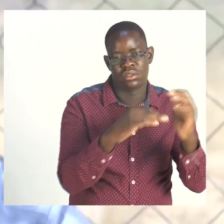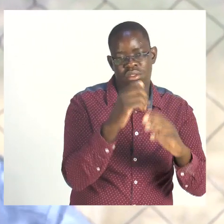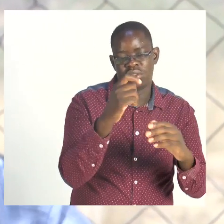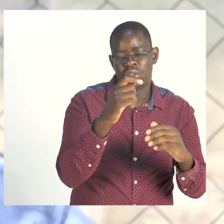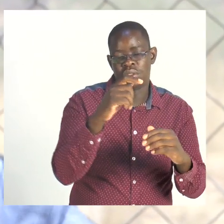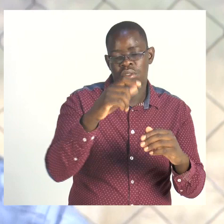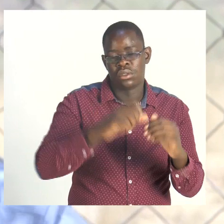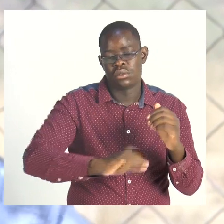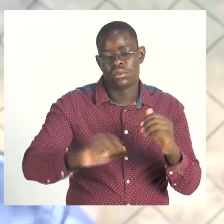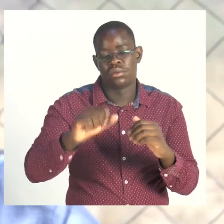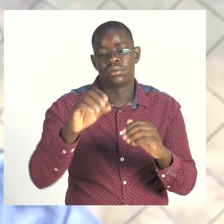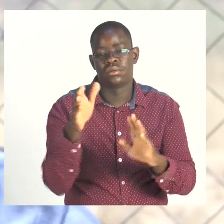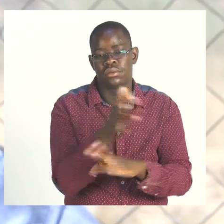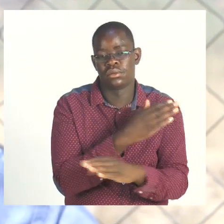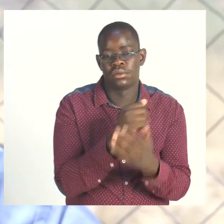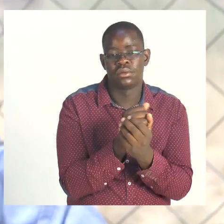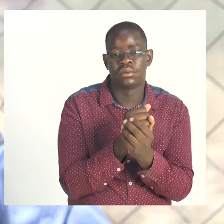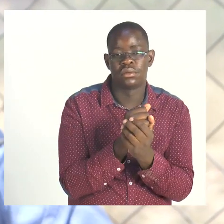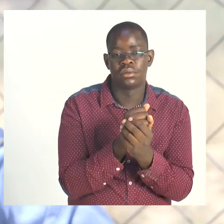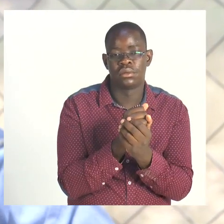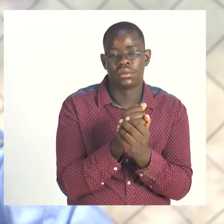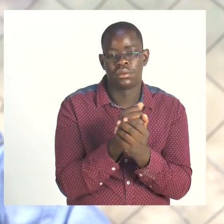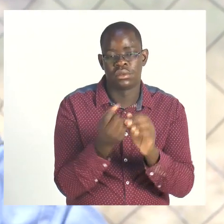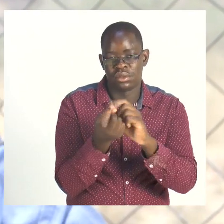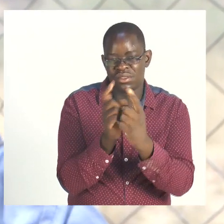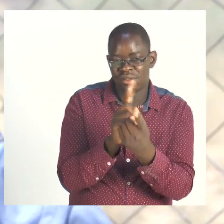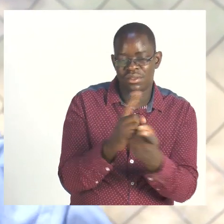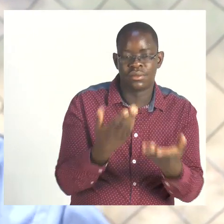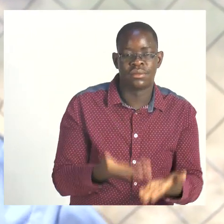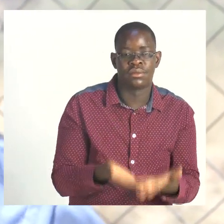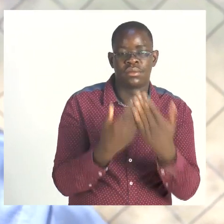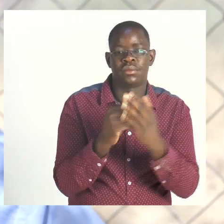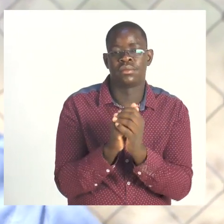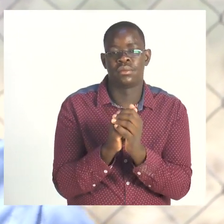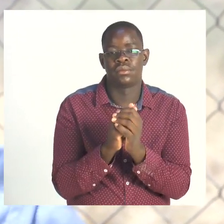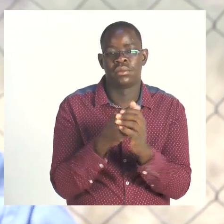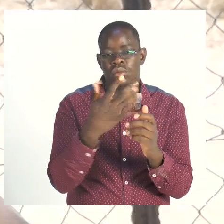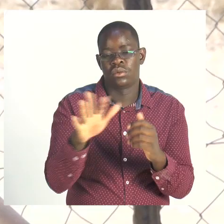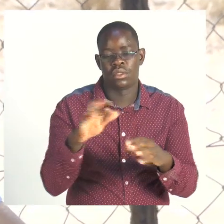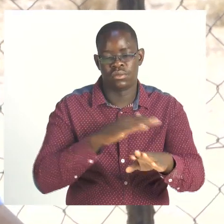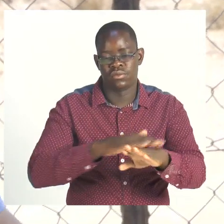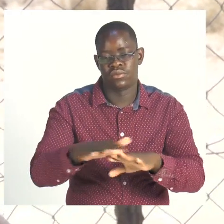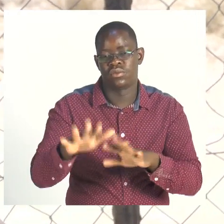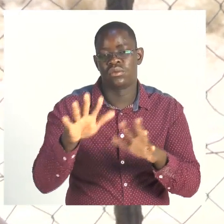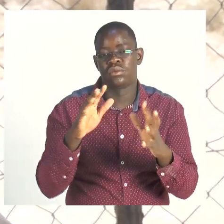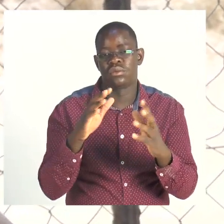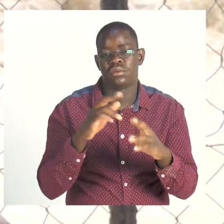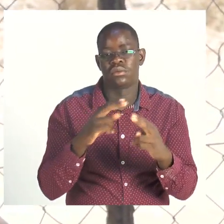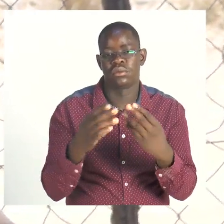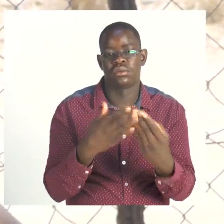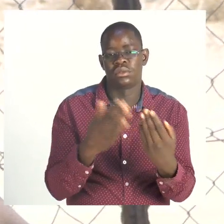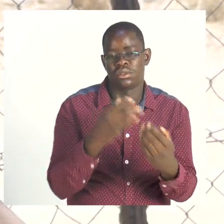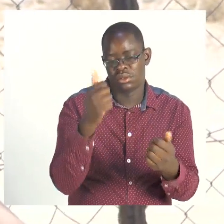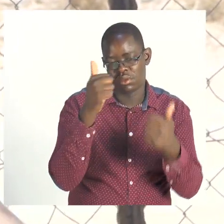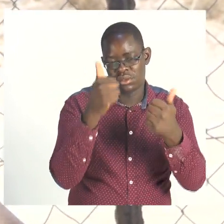soil erosion on slopes, and diversion canals can help regulate water flow. It was good